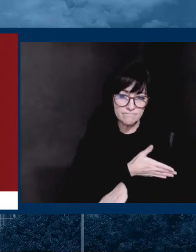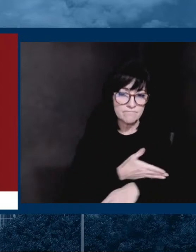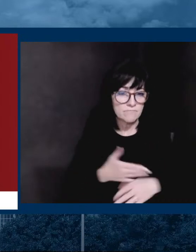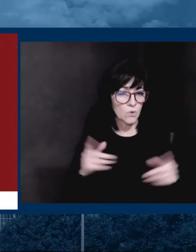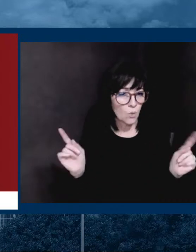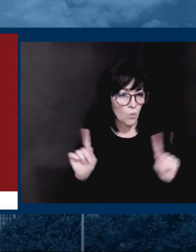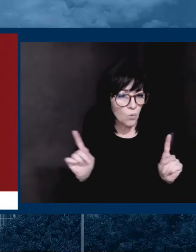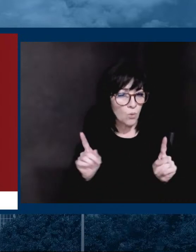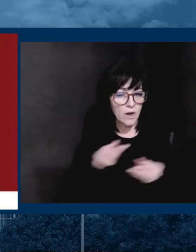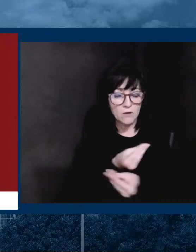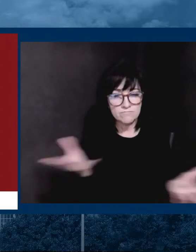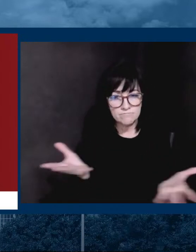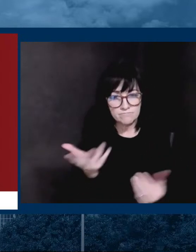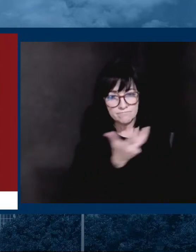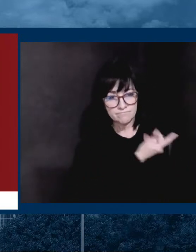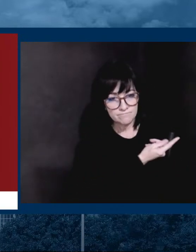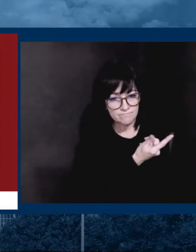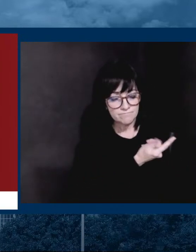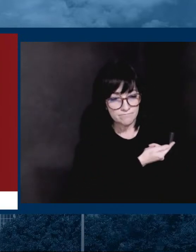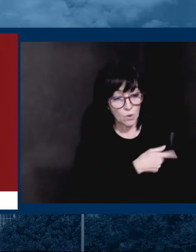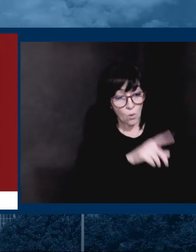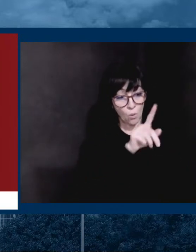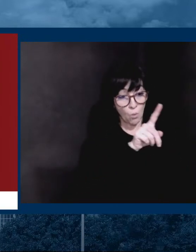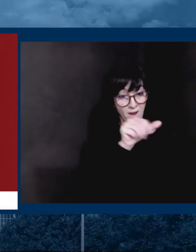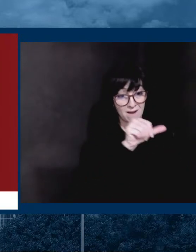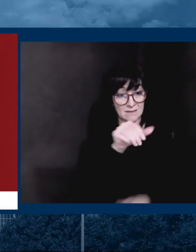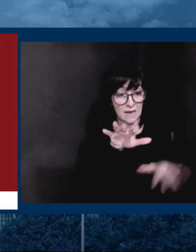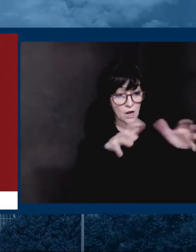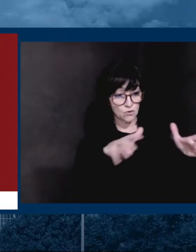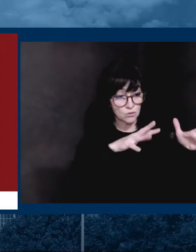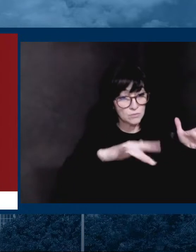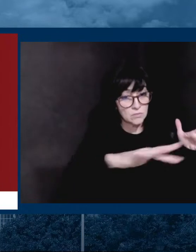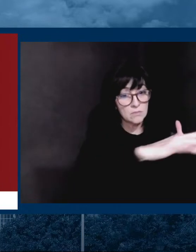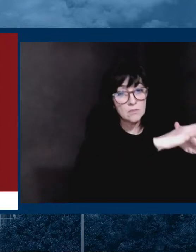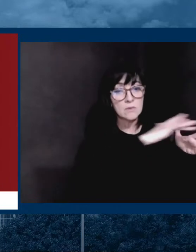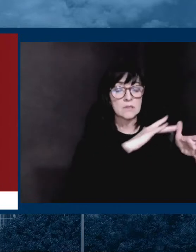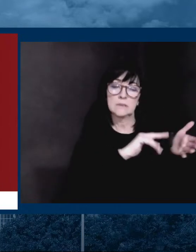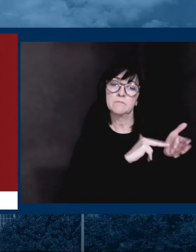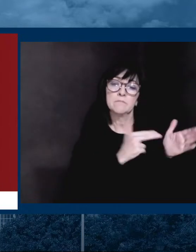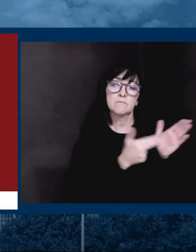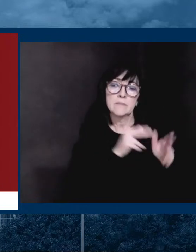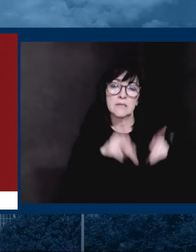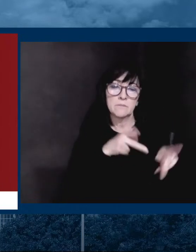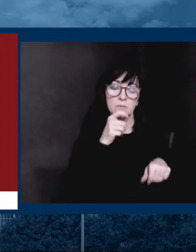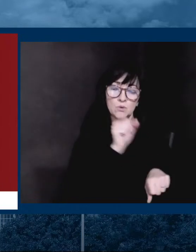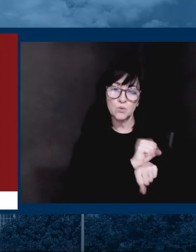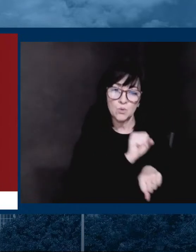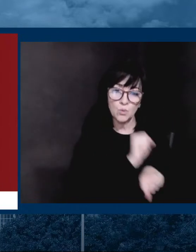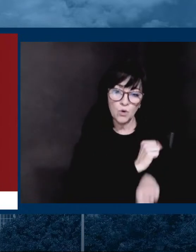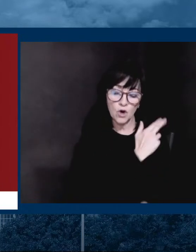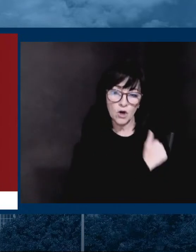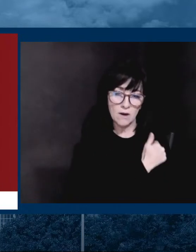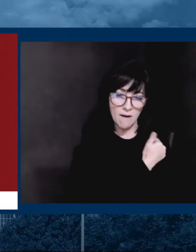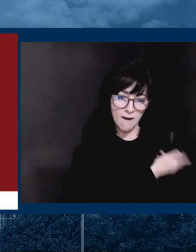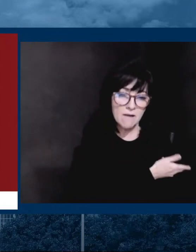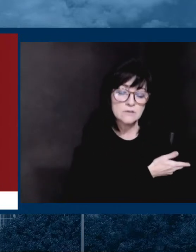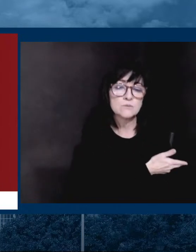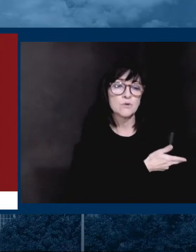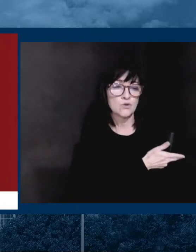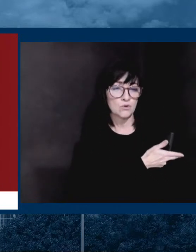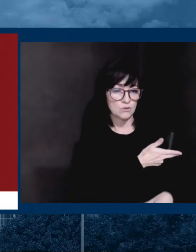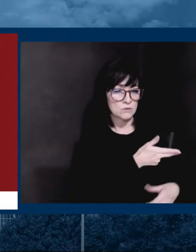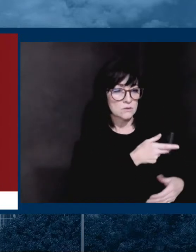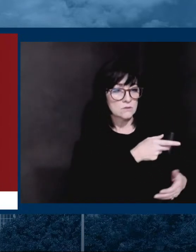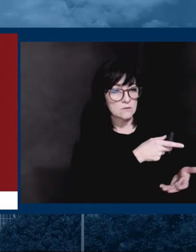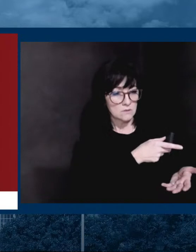1A healthcare workers vaccinated, ready to move on in another week or two to the